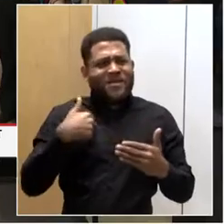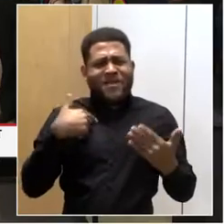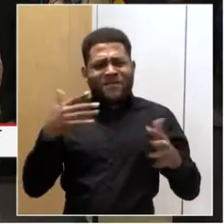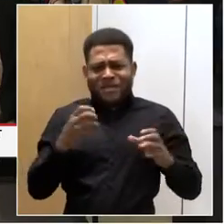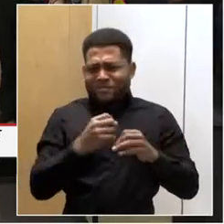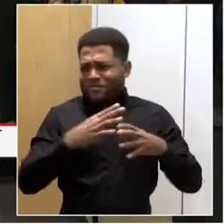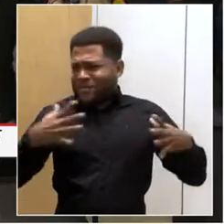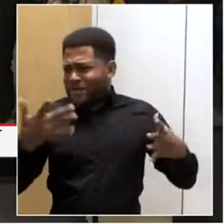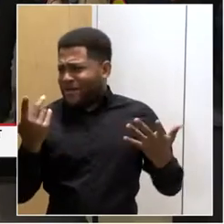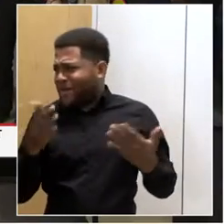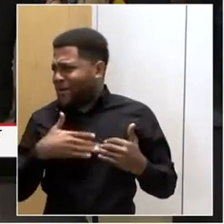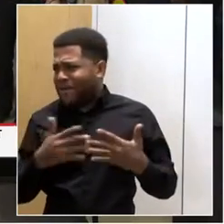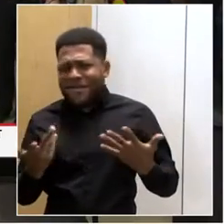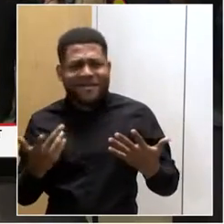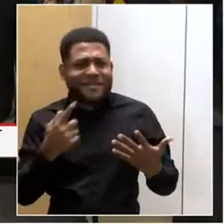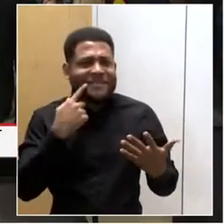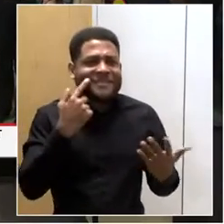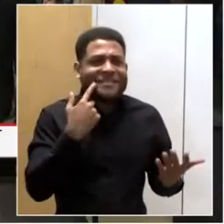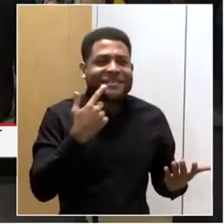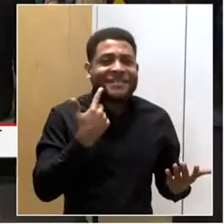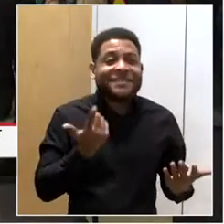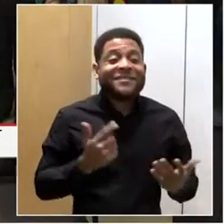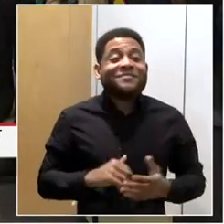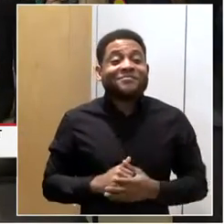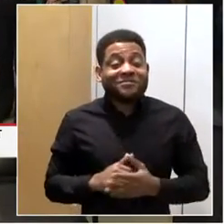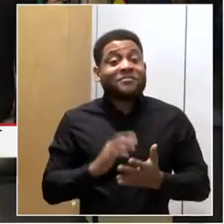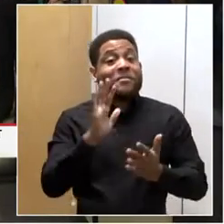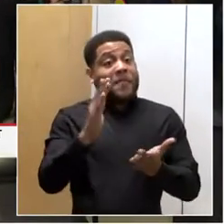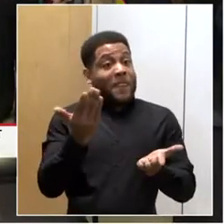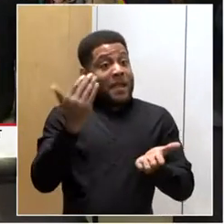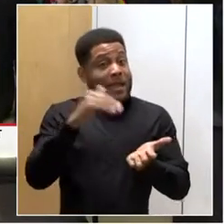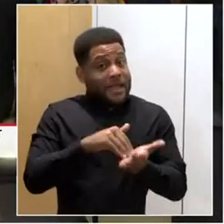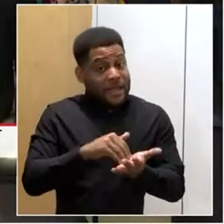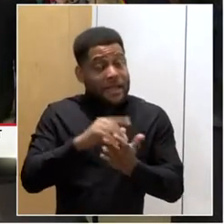can learn more about the PUP's program at